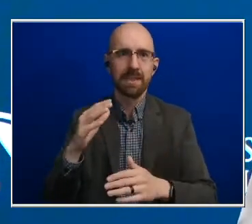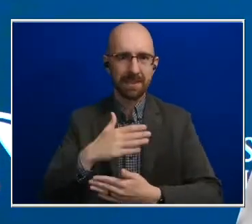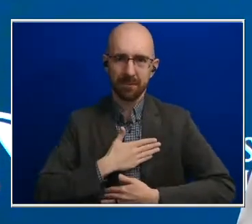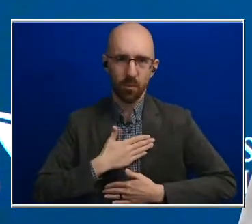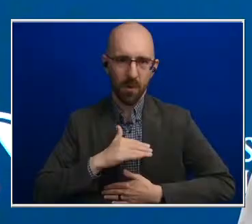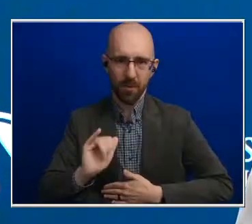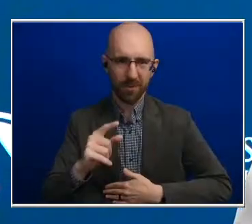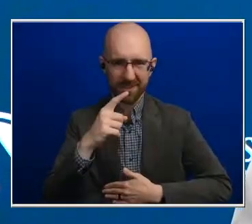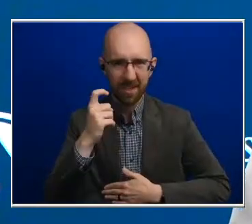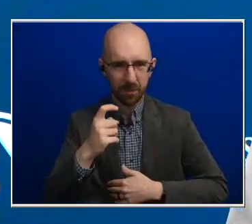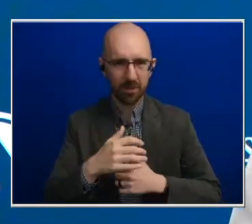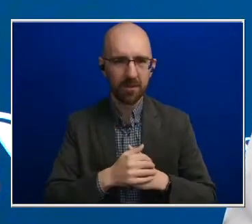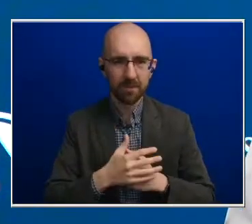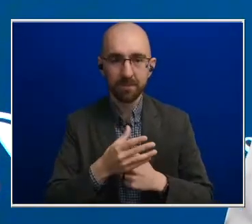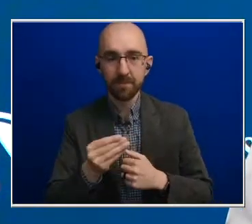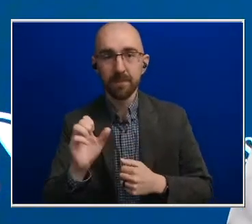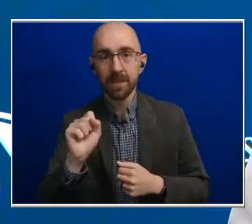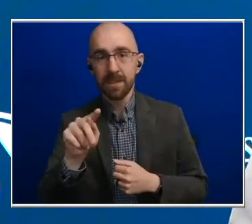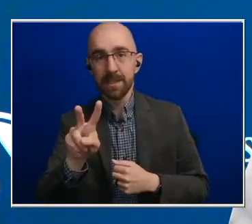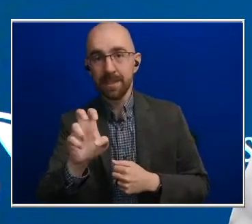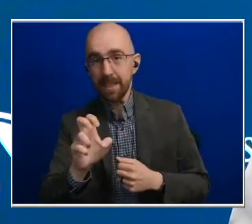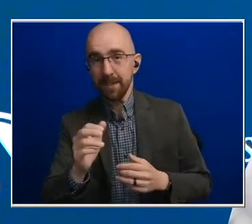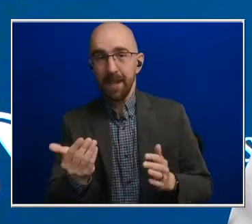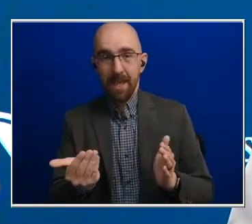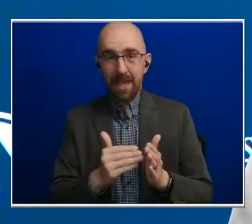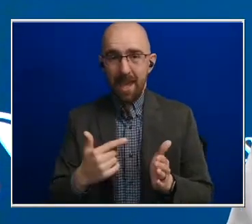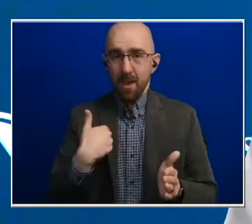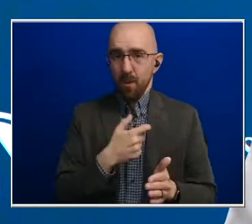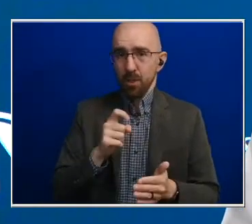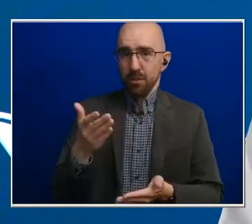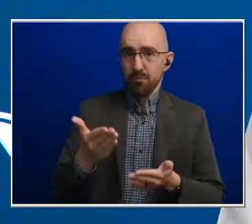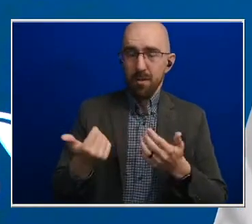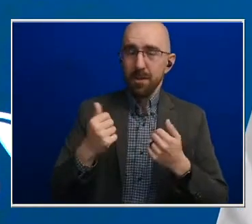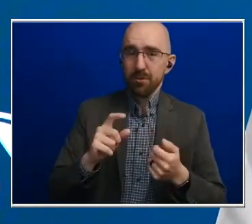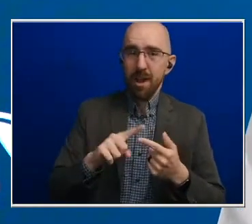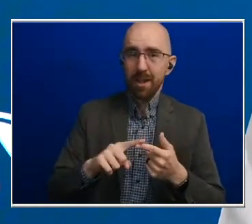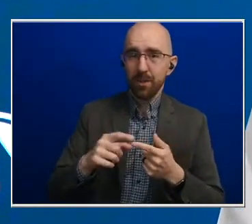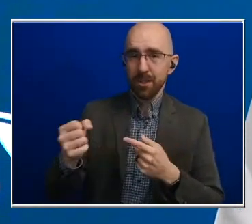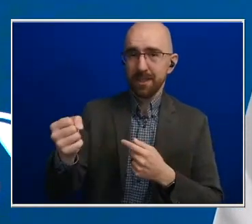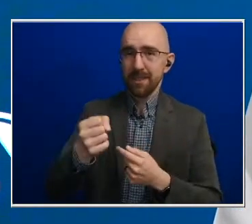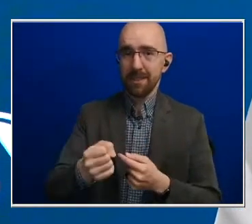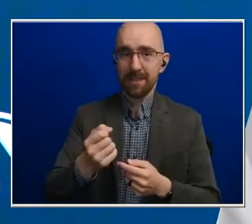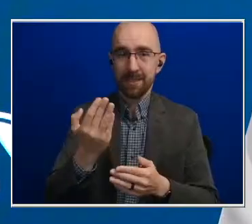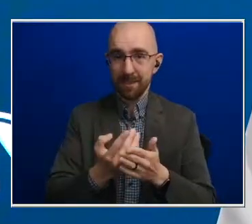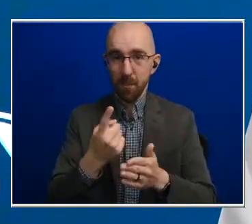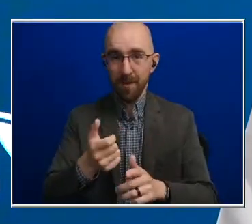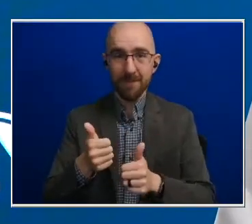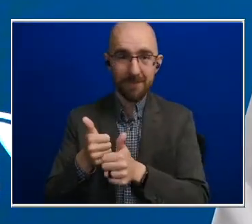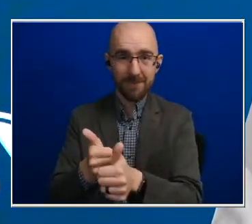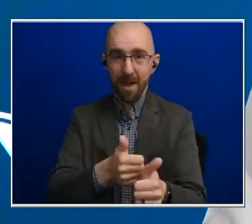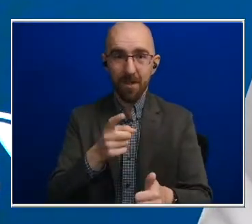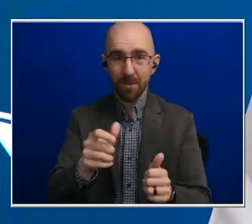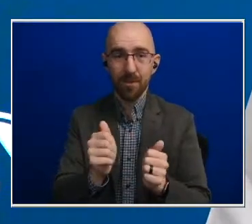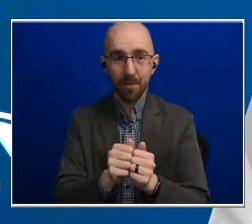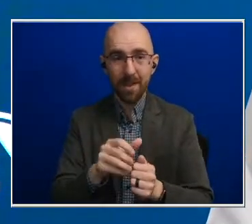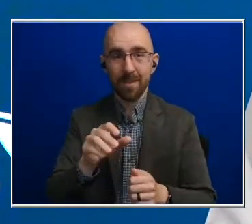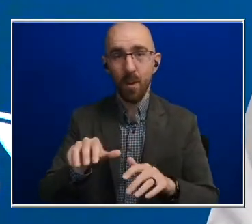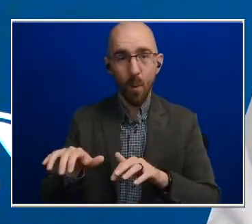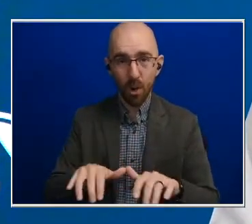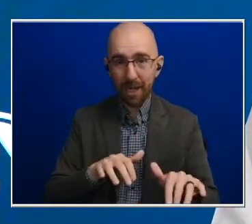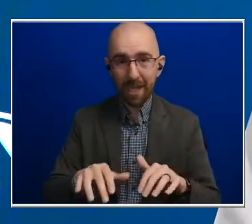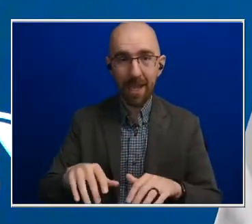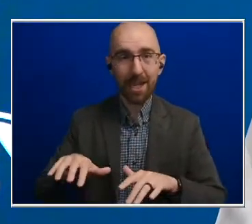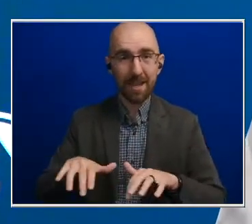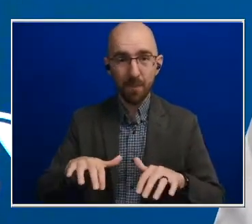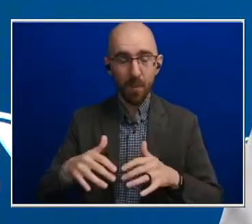And Steve, you know, I think we should probably try and get someone to follow you around with an organ or a keyboard and play that music